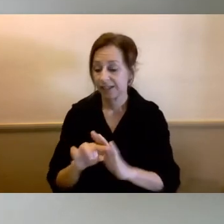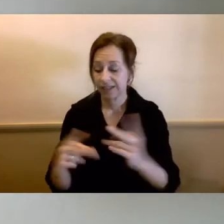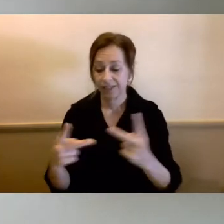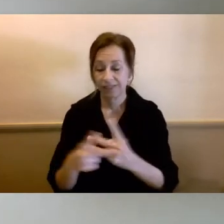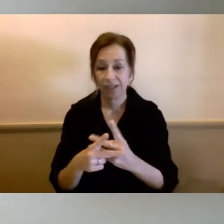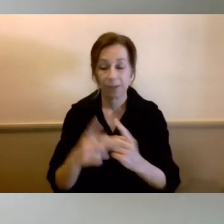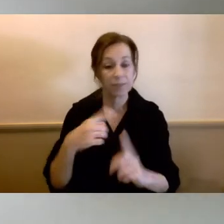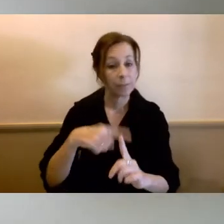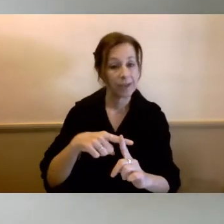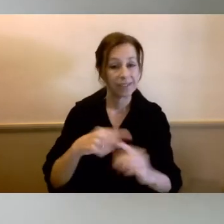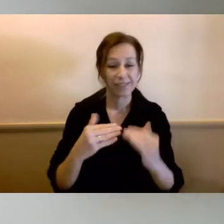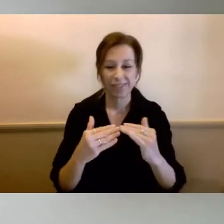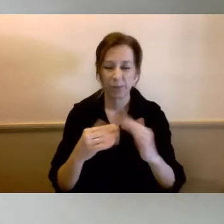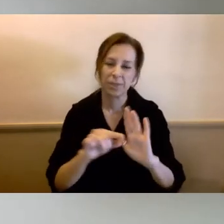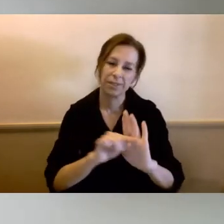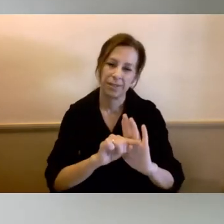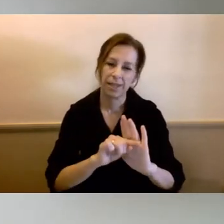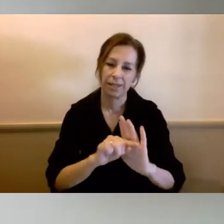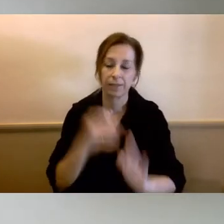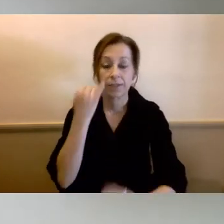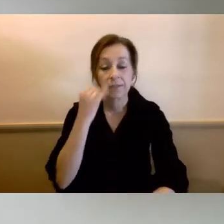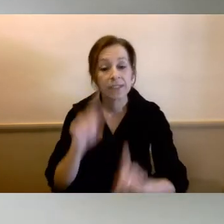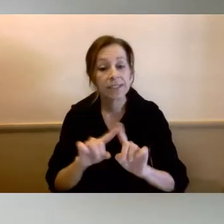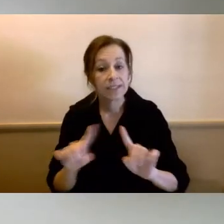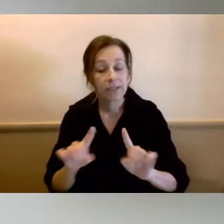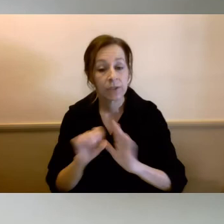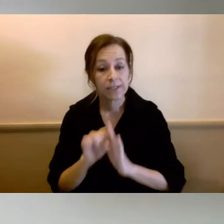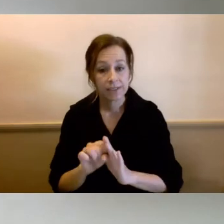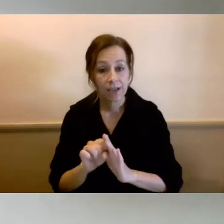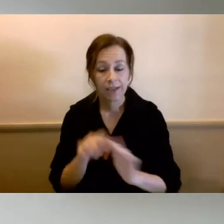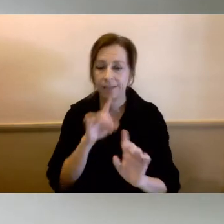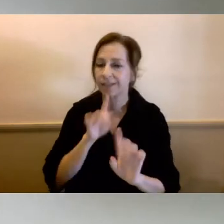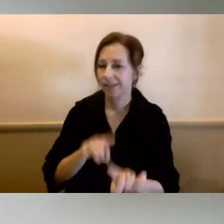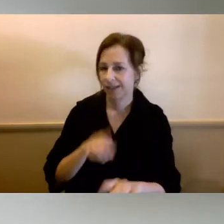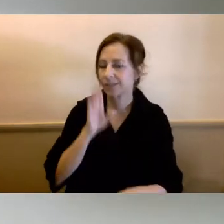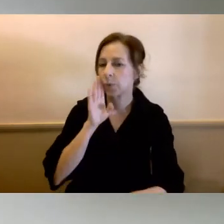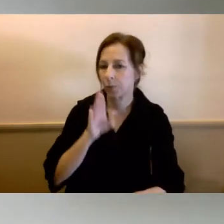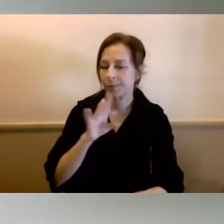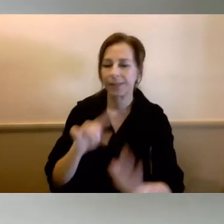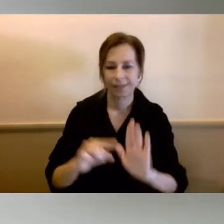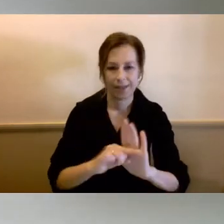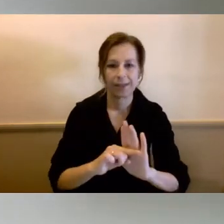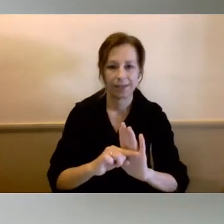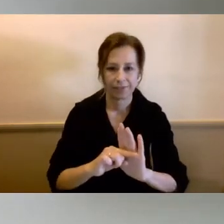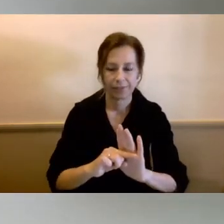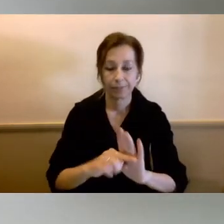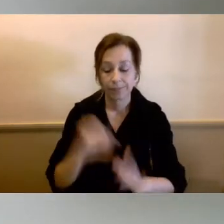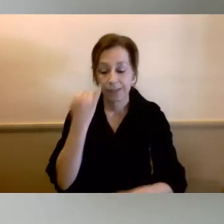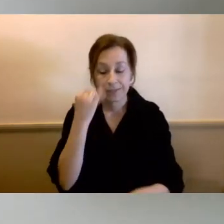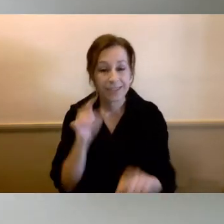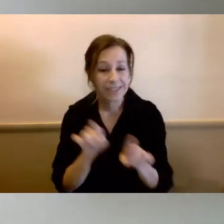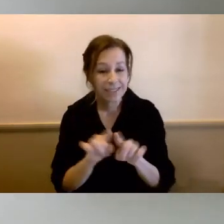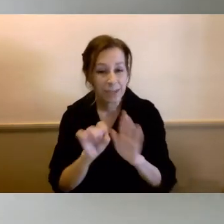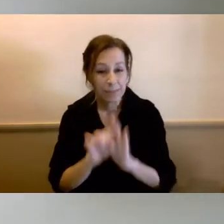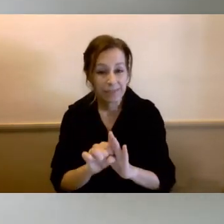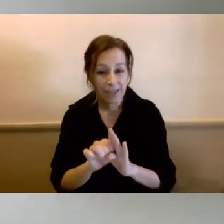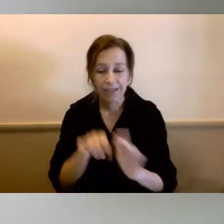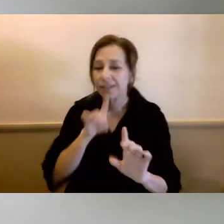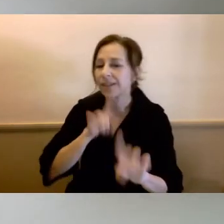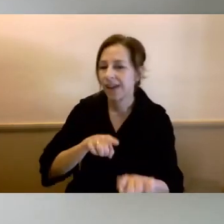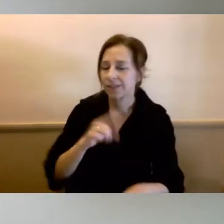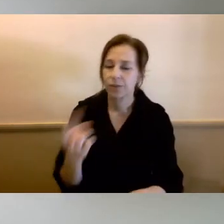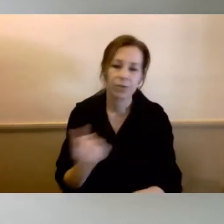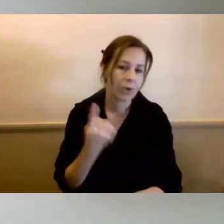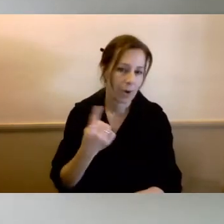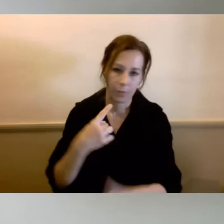negative times a positive is a negative. So if they're different signs, your answer will always be negative. If they're the same signs,